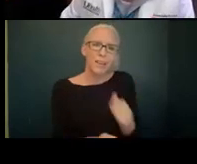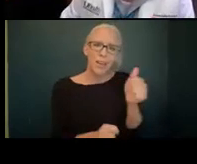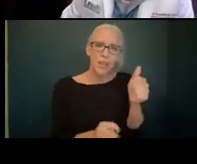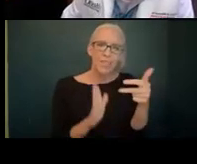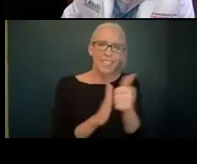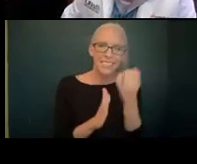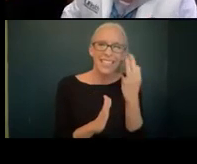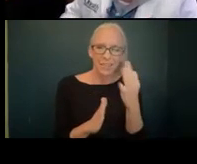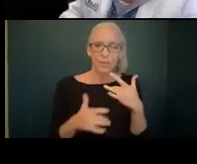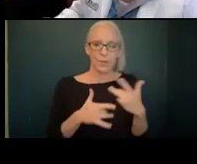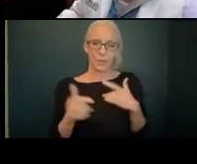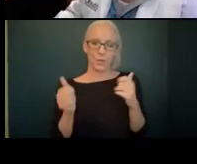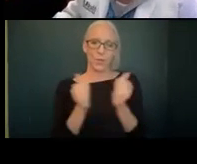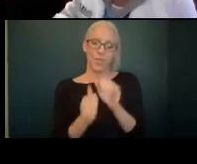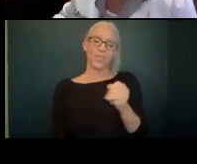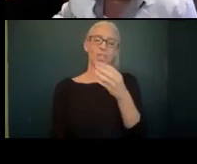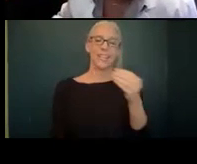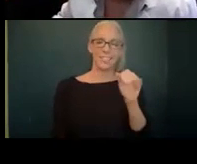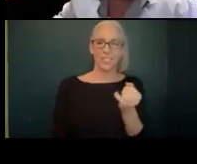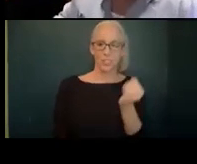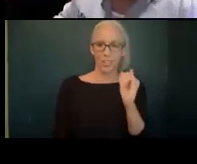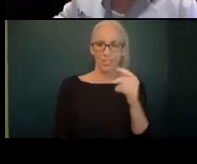about the Johnson & Johnson. But in general, we know